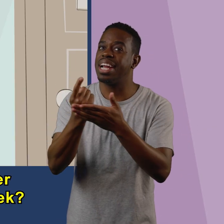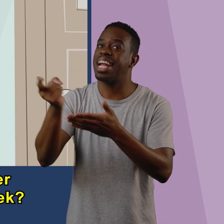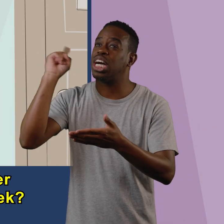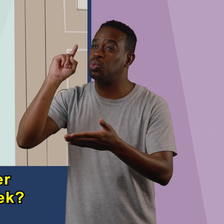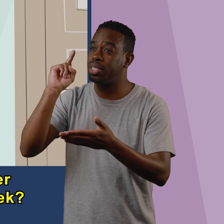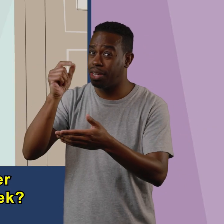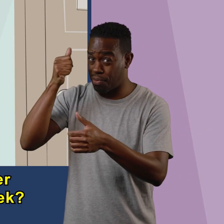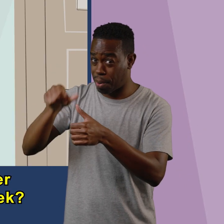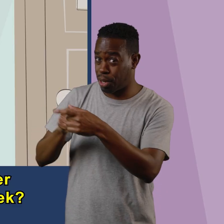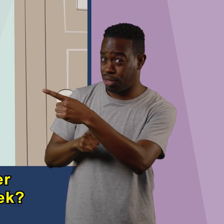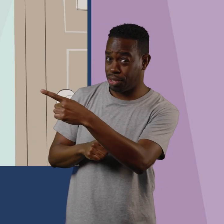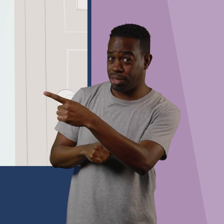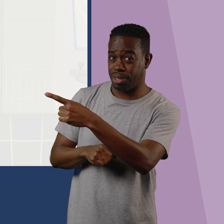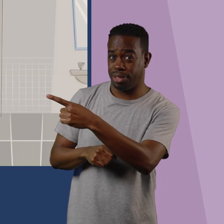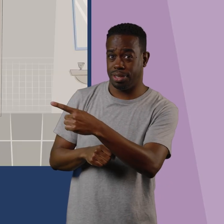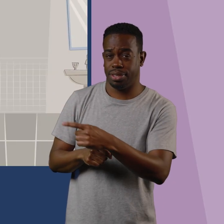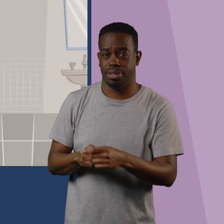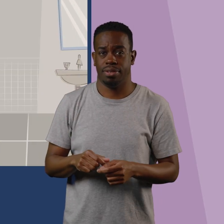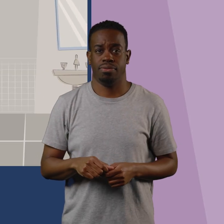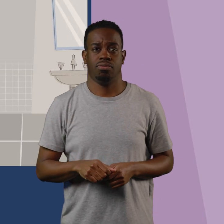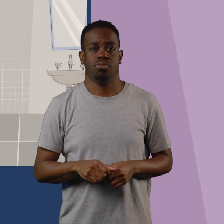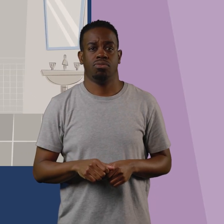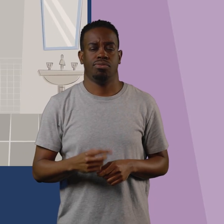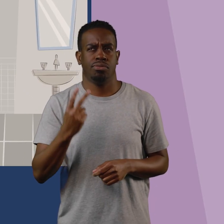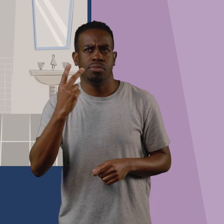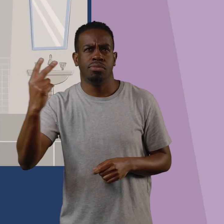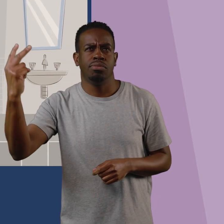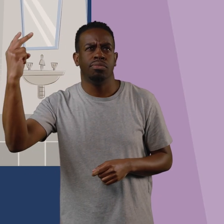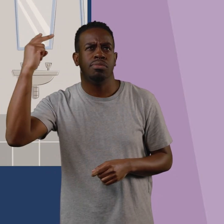happened to you last week?